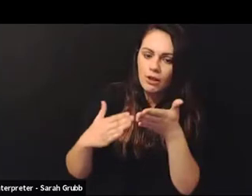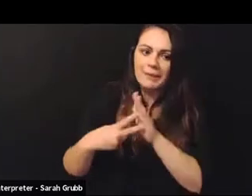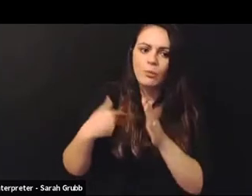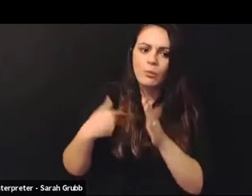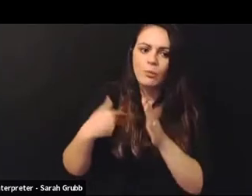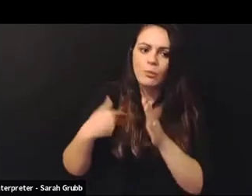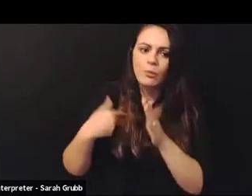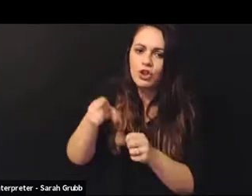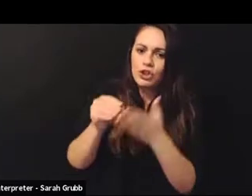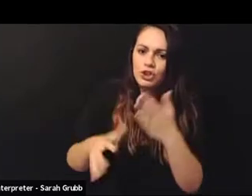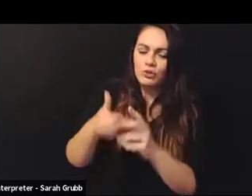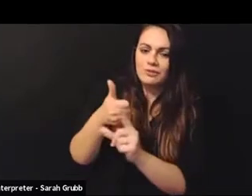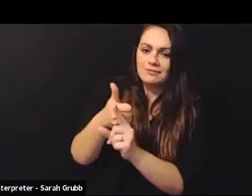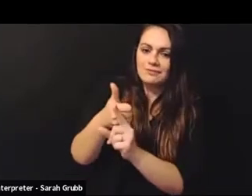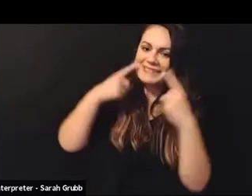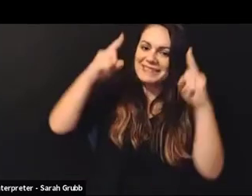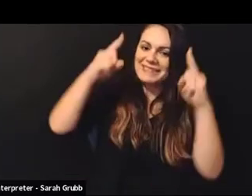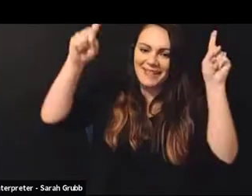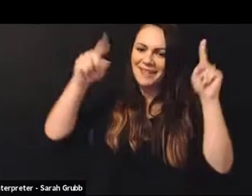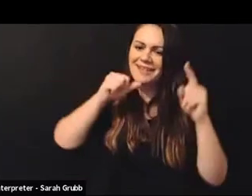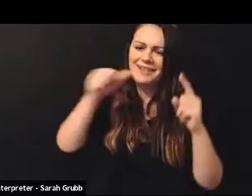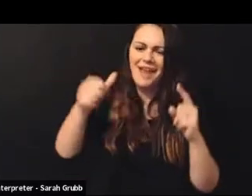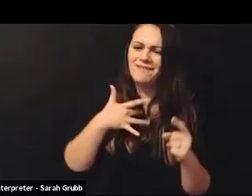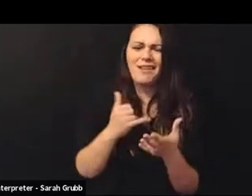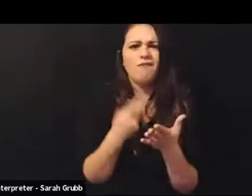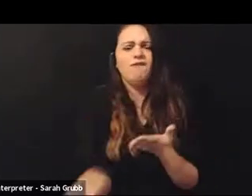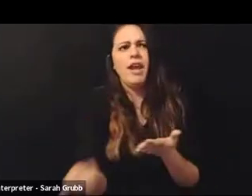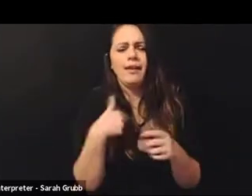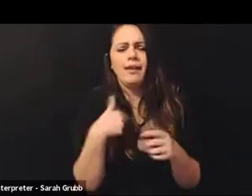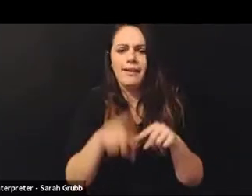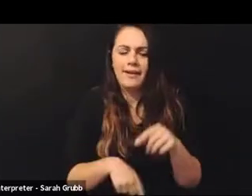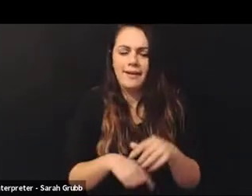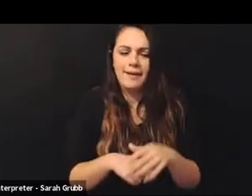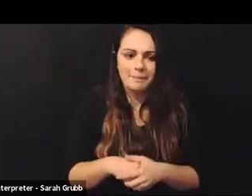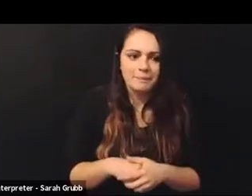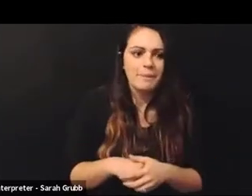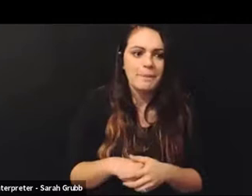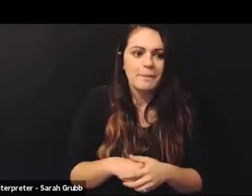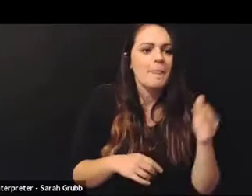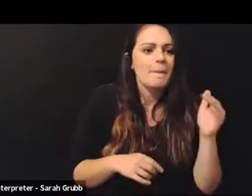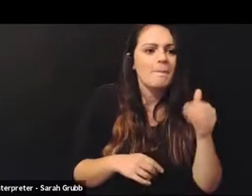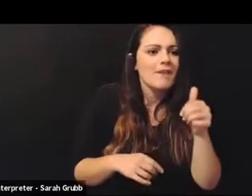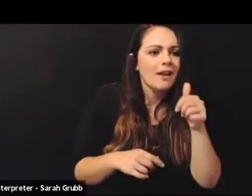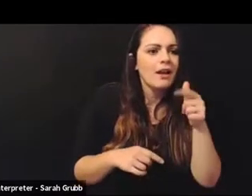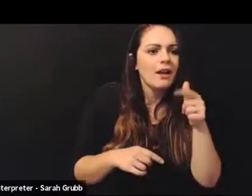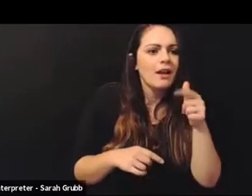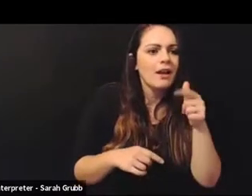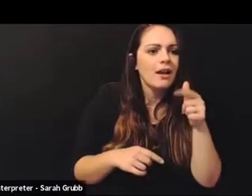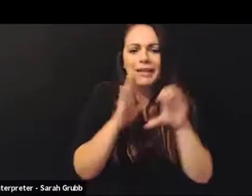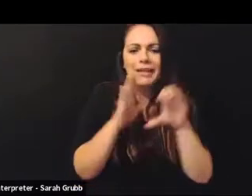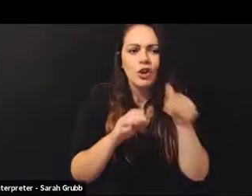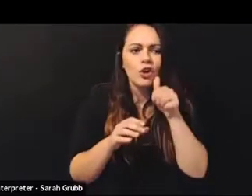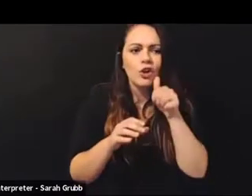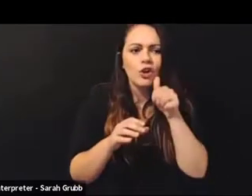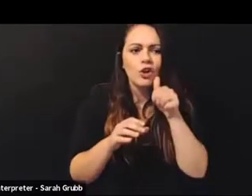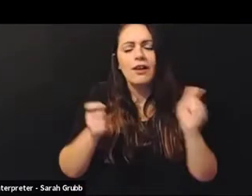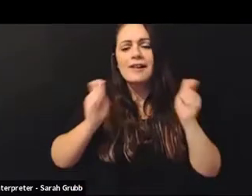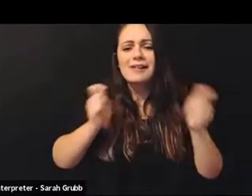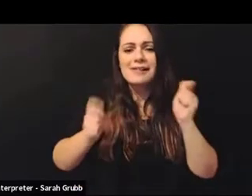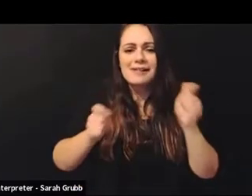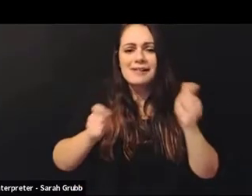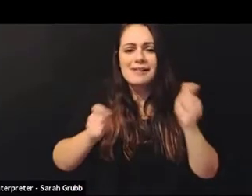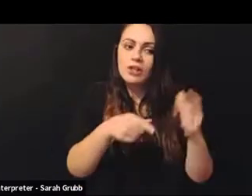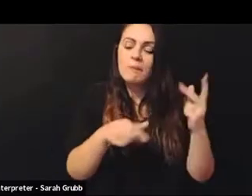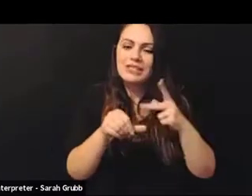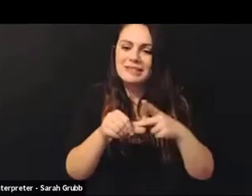there's a photo of a girl playing with some maracas at music. So that was the way she participated because she wasn't able to sing. And then a student